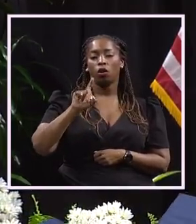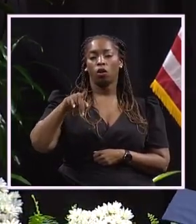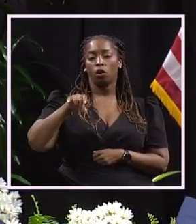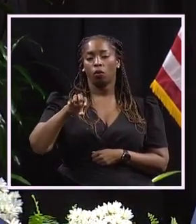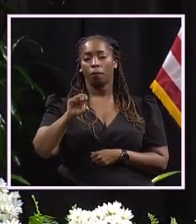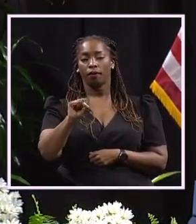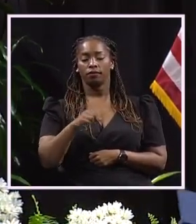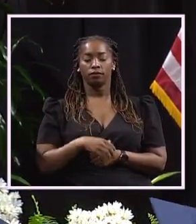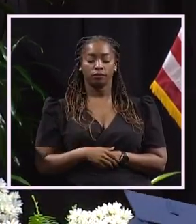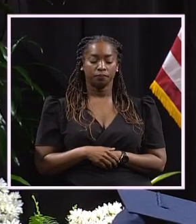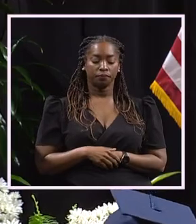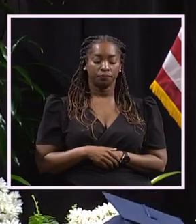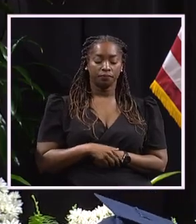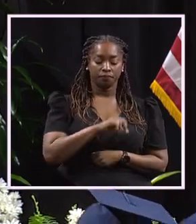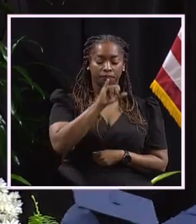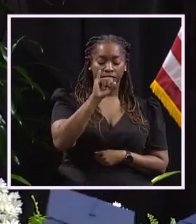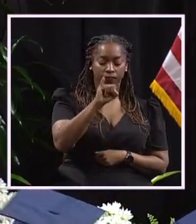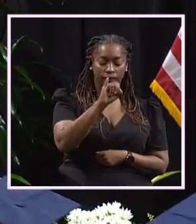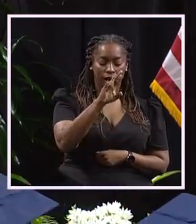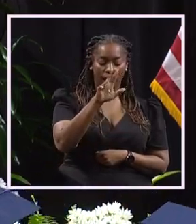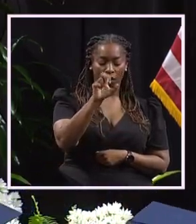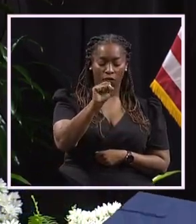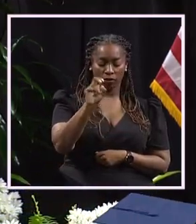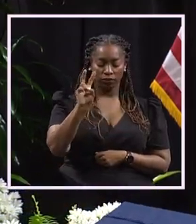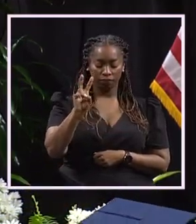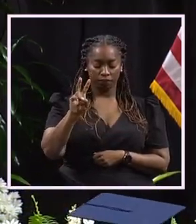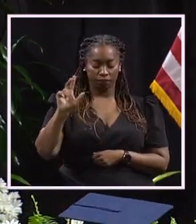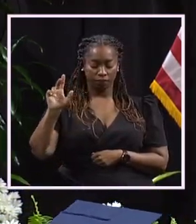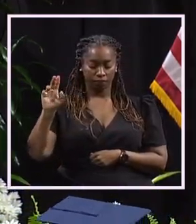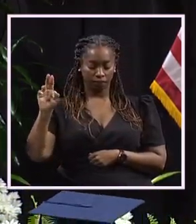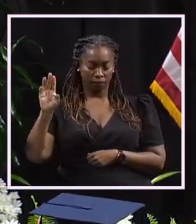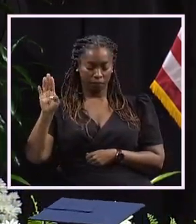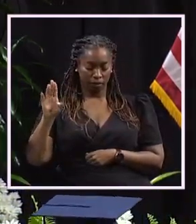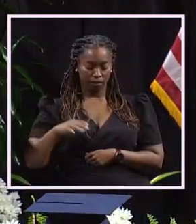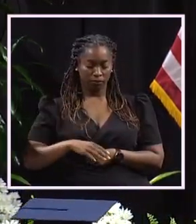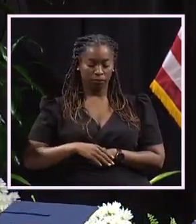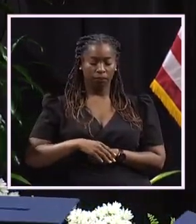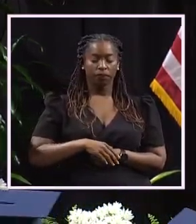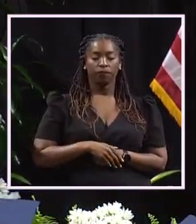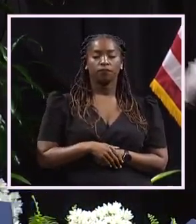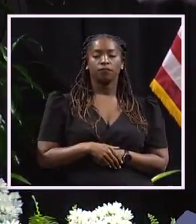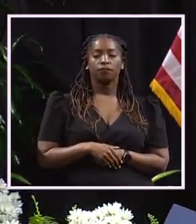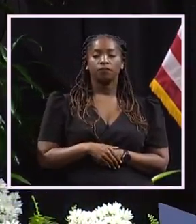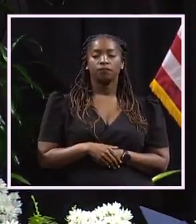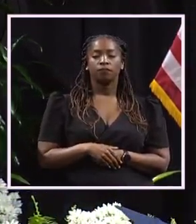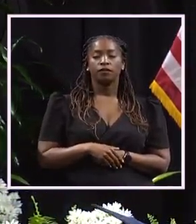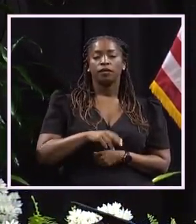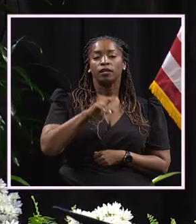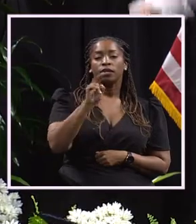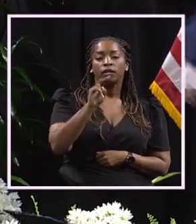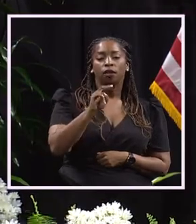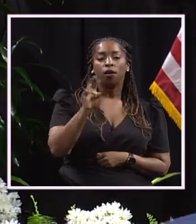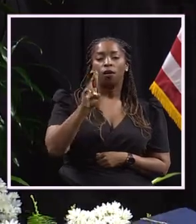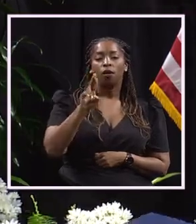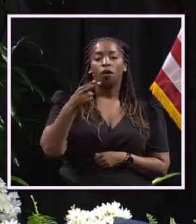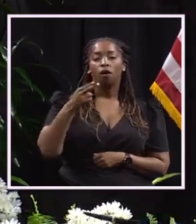Iris Vanessa Ledesma. Cassidy E. Hales. Nicole R. Harden.